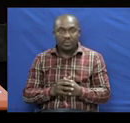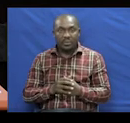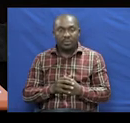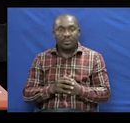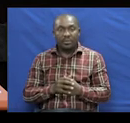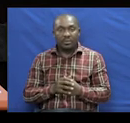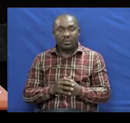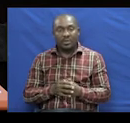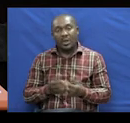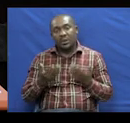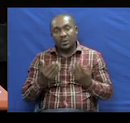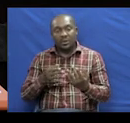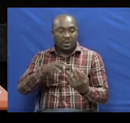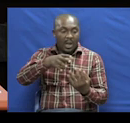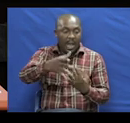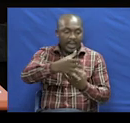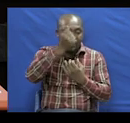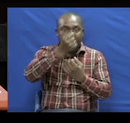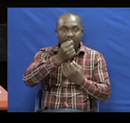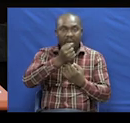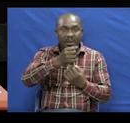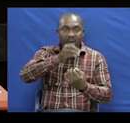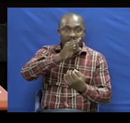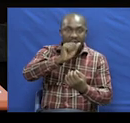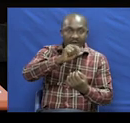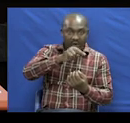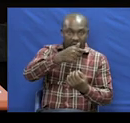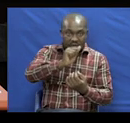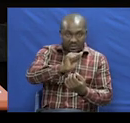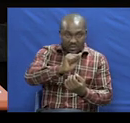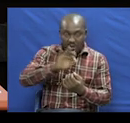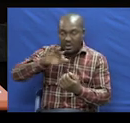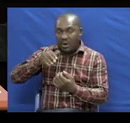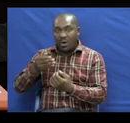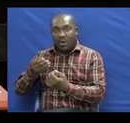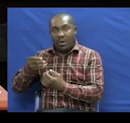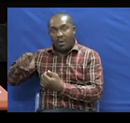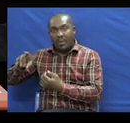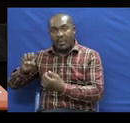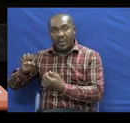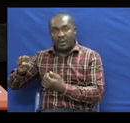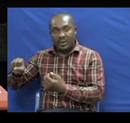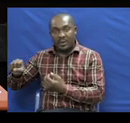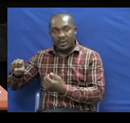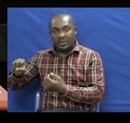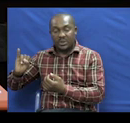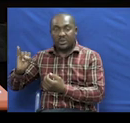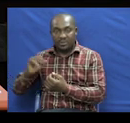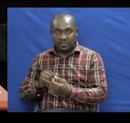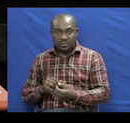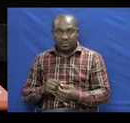option. I can take either Pepsi or Fanta. It means you choose between the two. The same here with the second